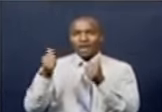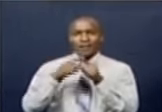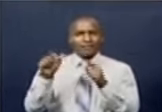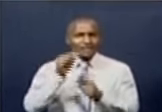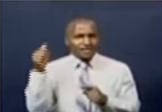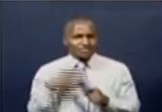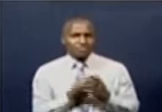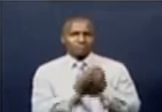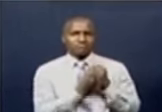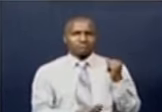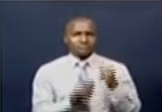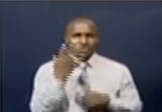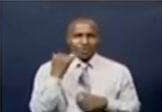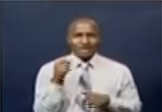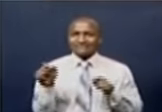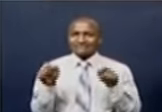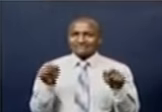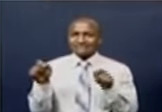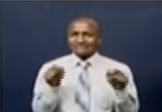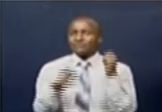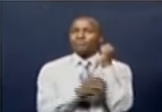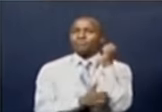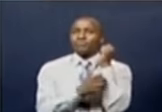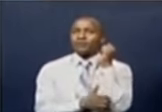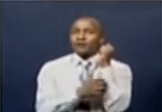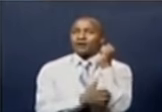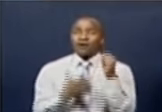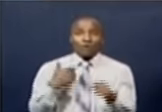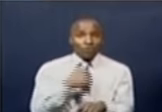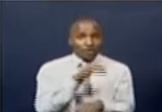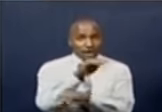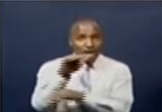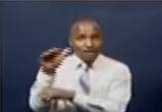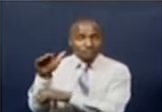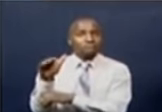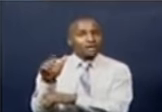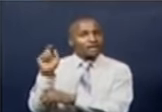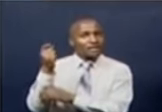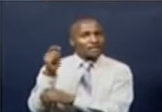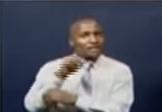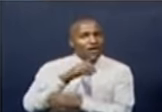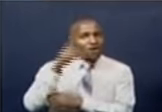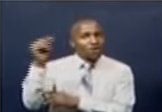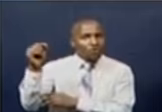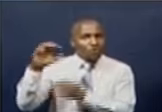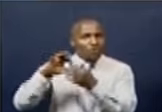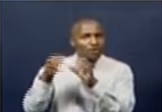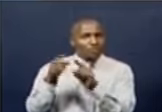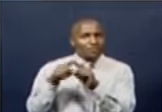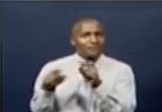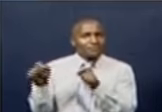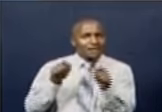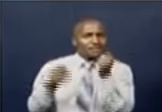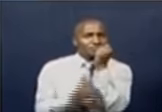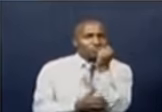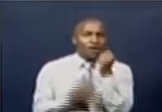the mismanagement of the team in the Olympics. Keep talking to us. We are asking you, who do you think is to blame and who should be responsible for this and